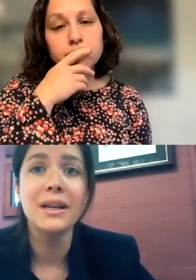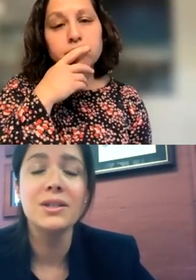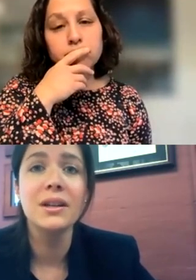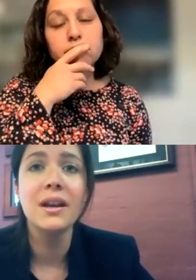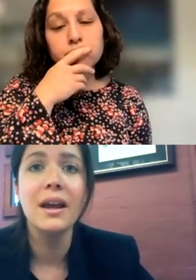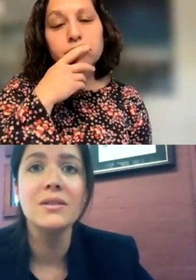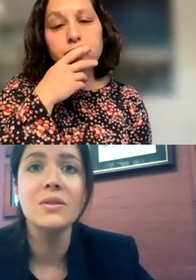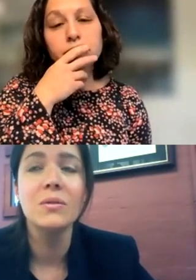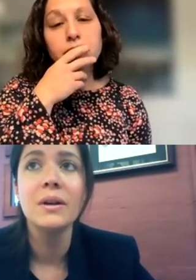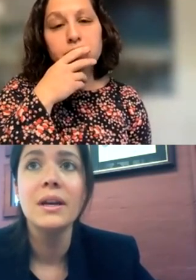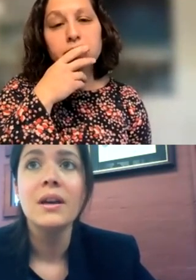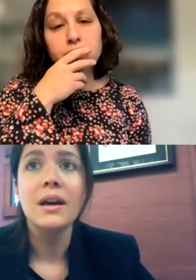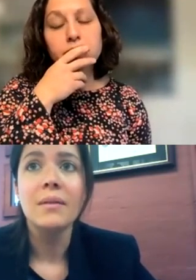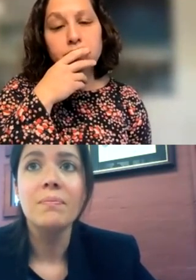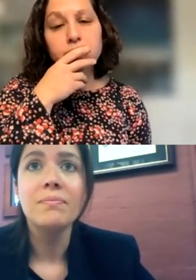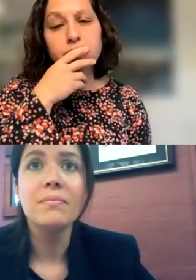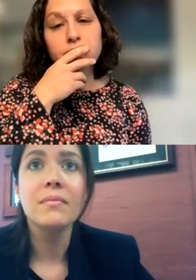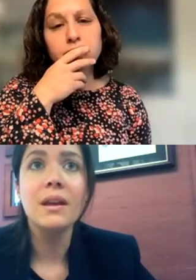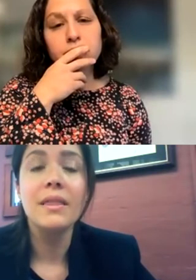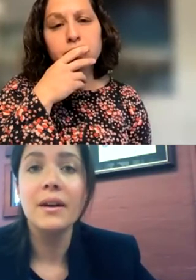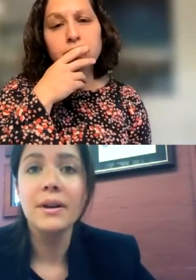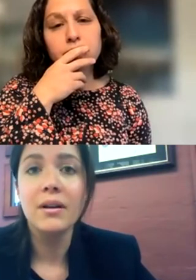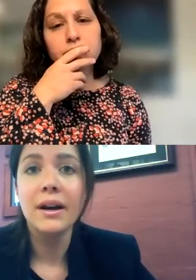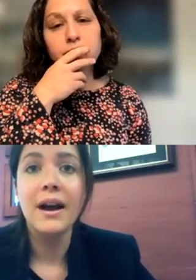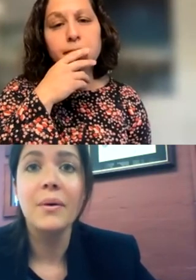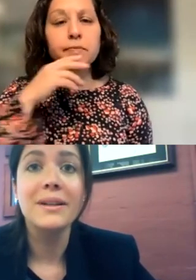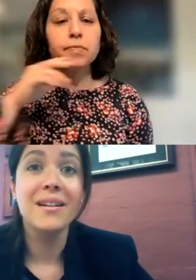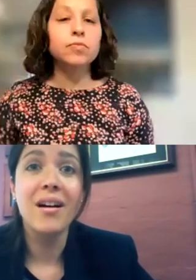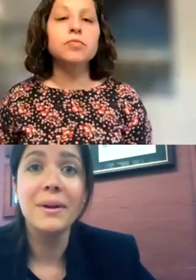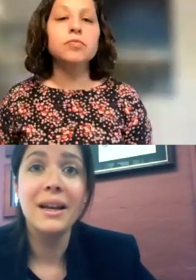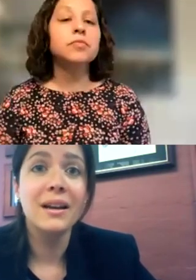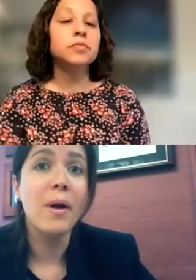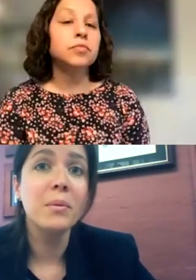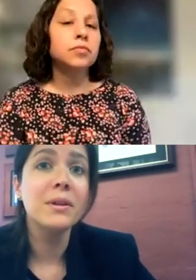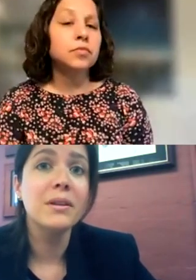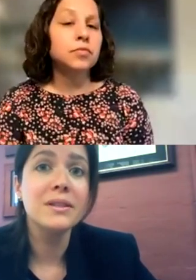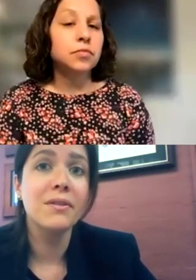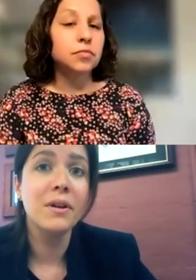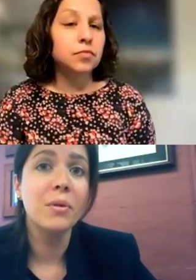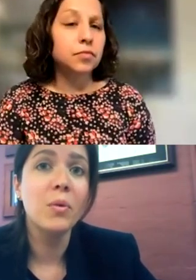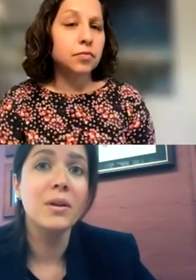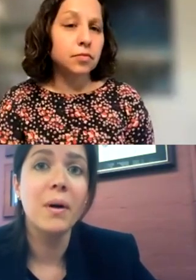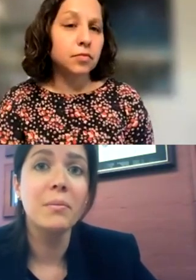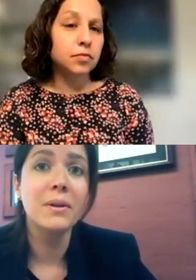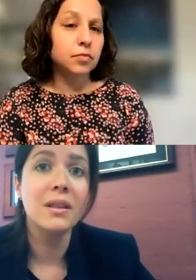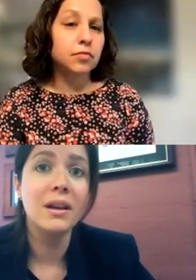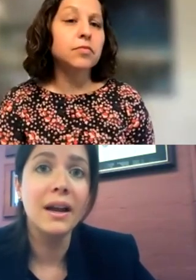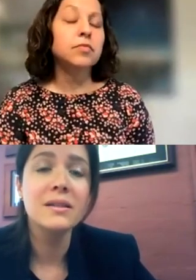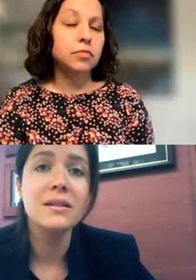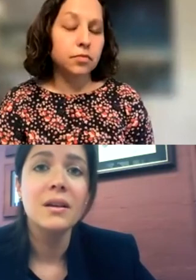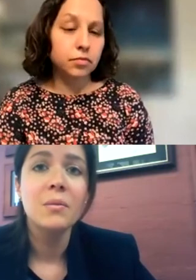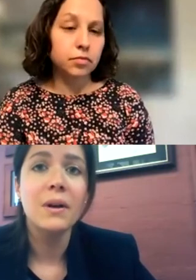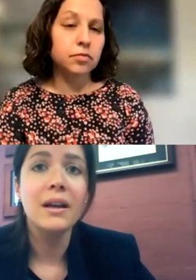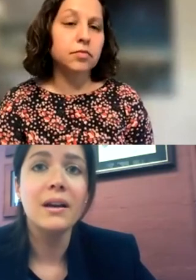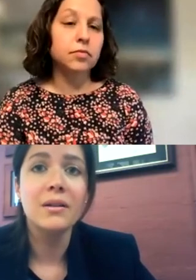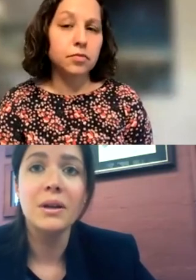and rotation. And so in that regard, how it's accommodated probably looks different from one department to the